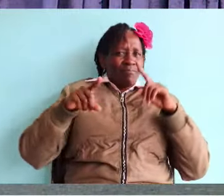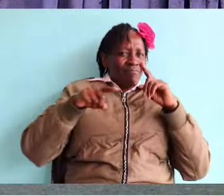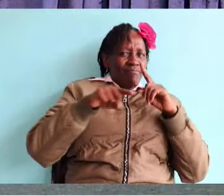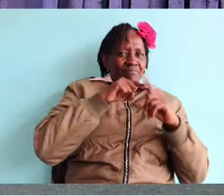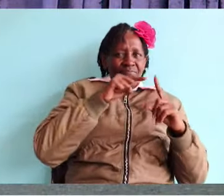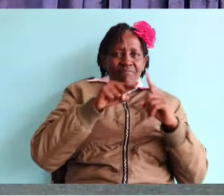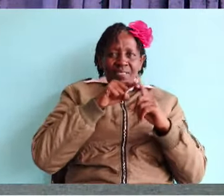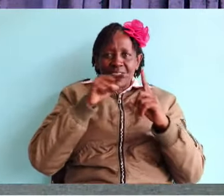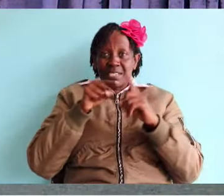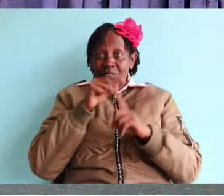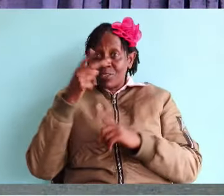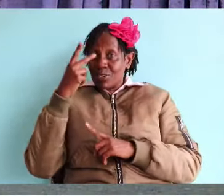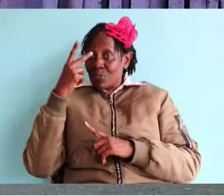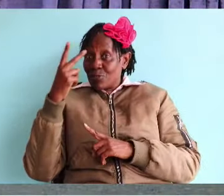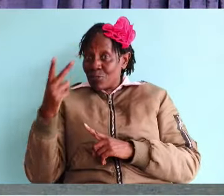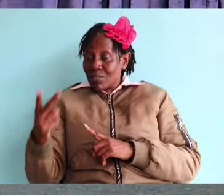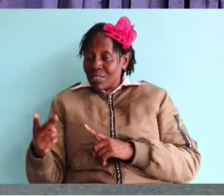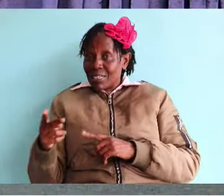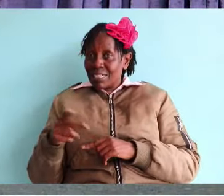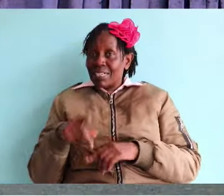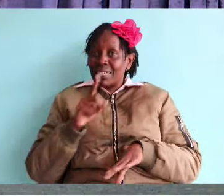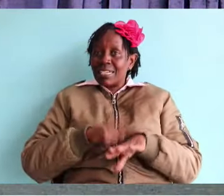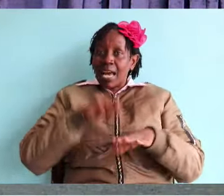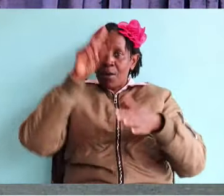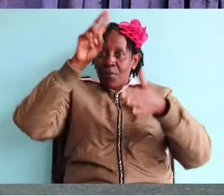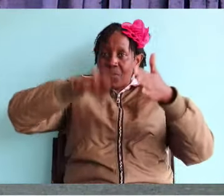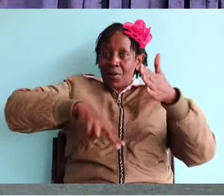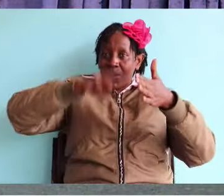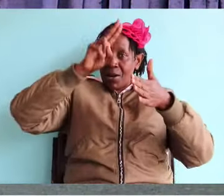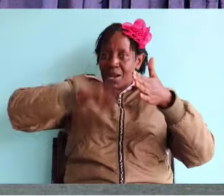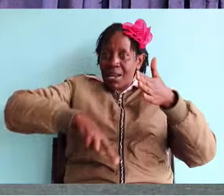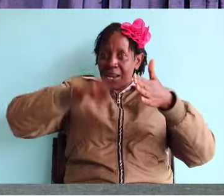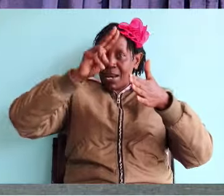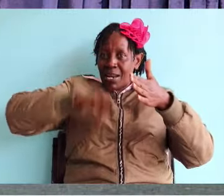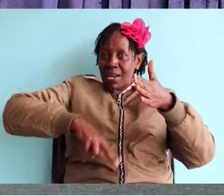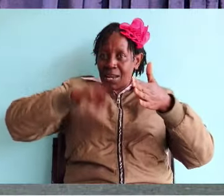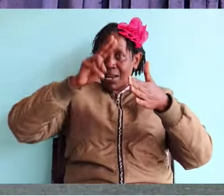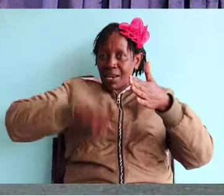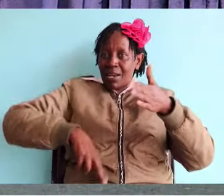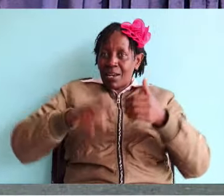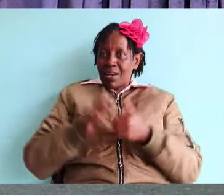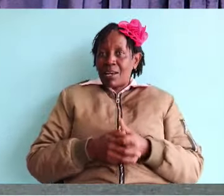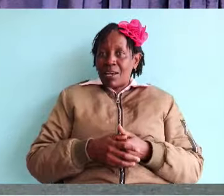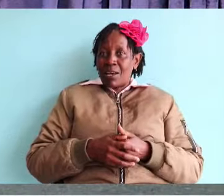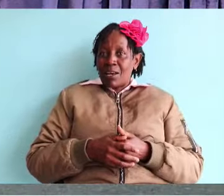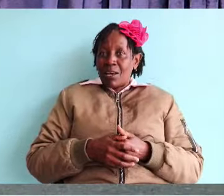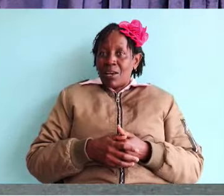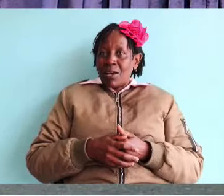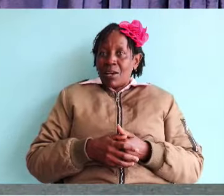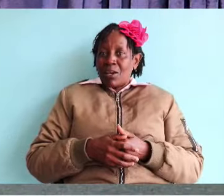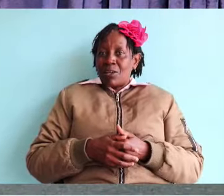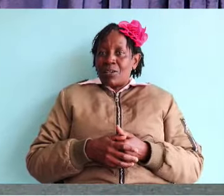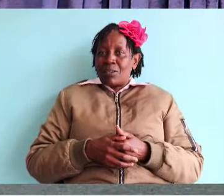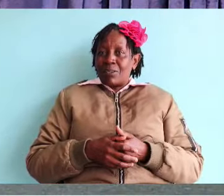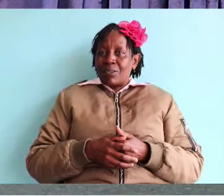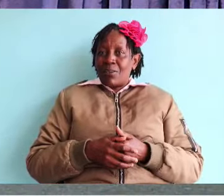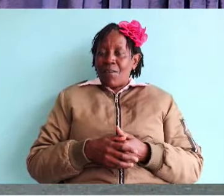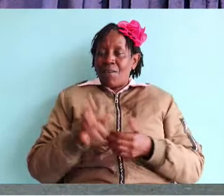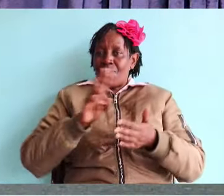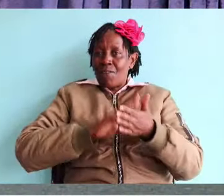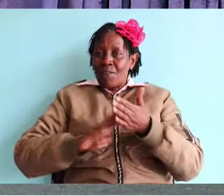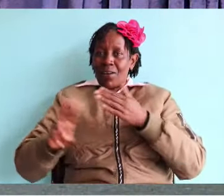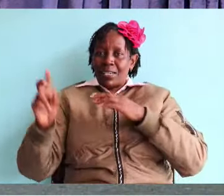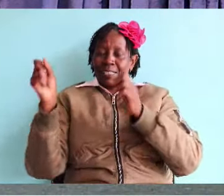you can see that Gideon went by the route of nomads east of Zobah, that's verse 11,